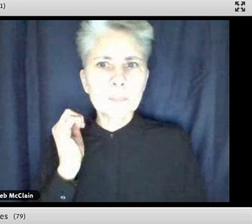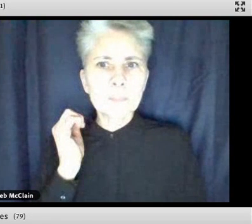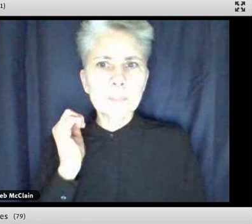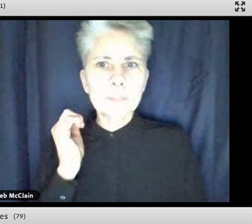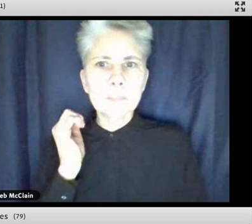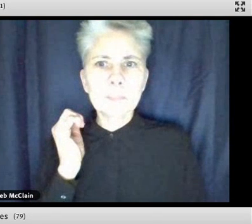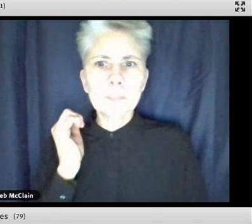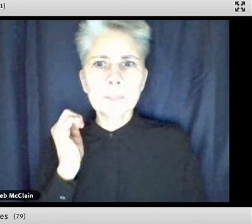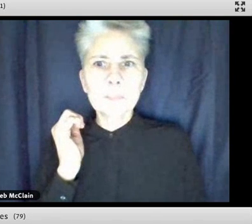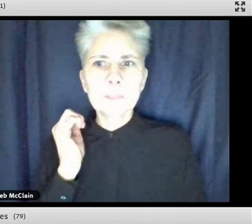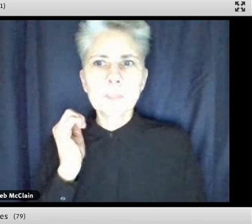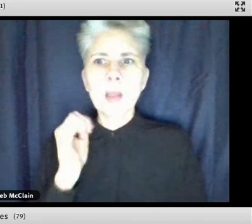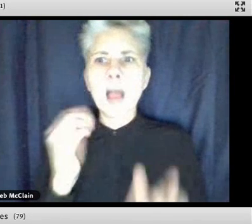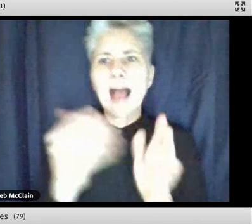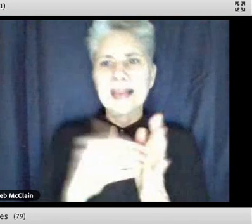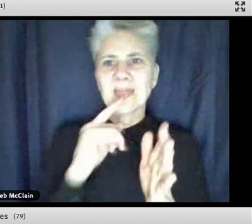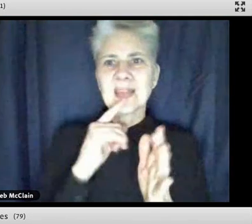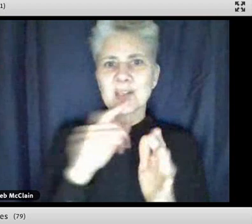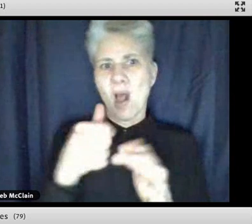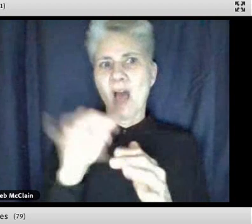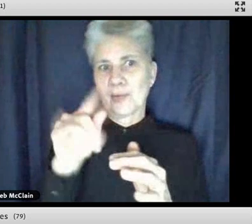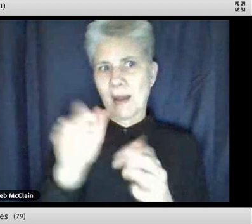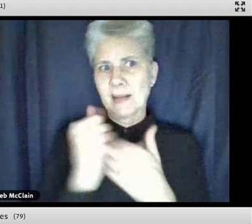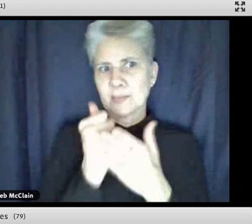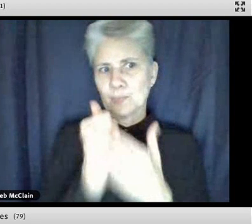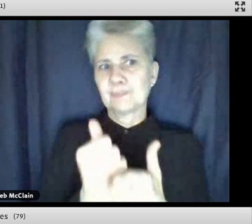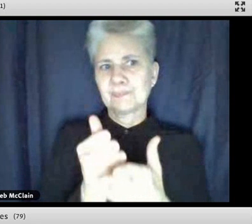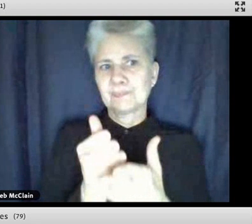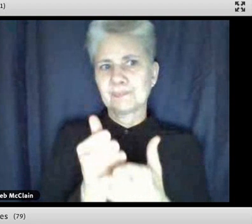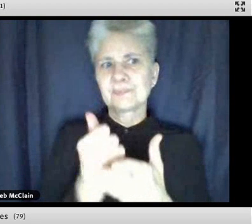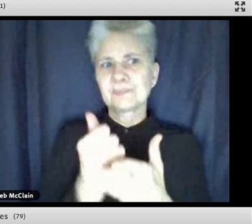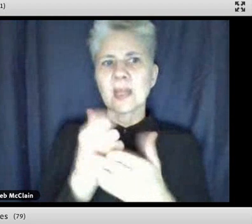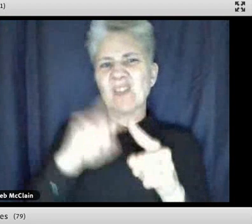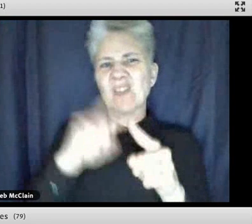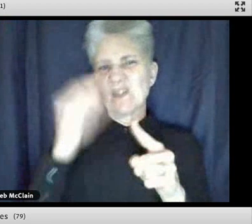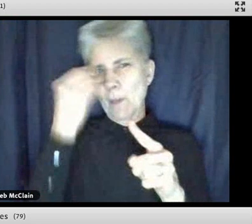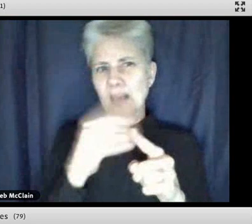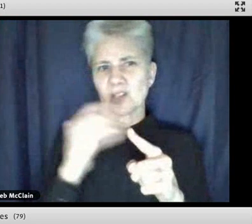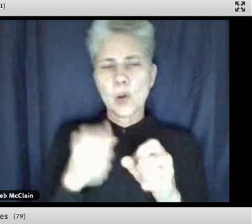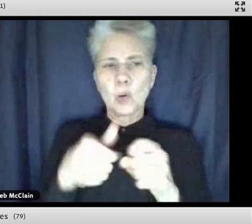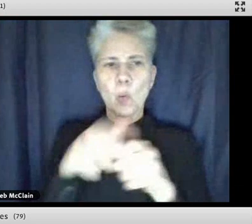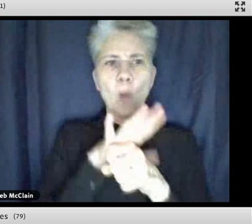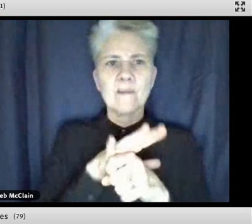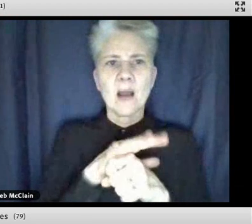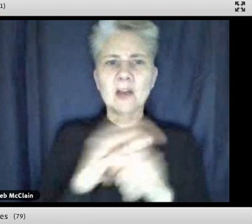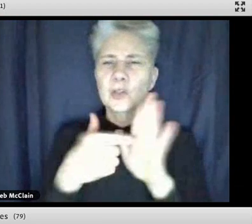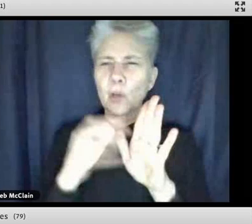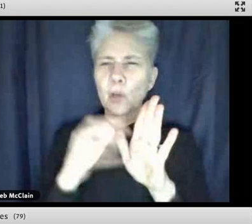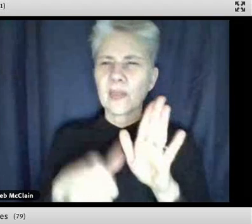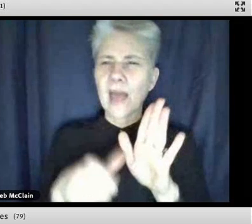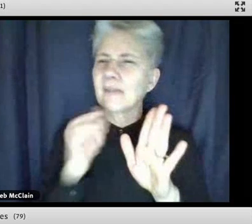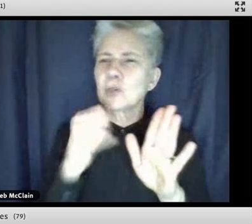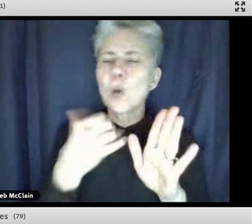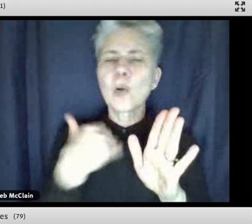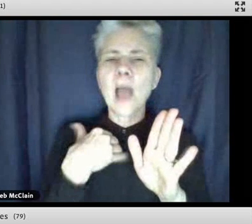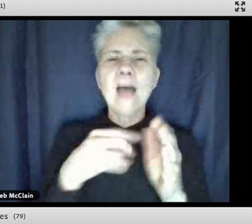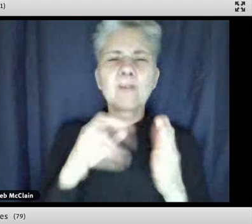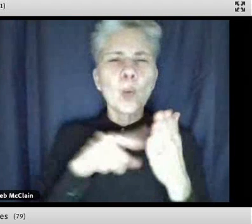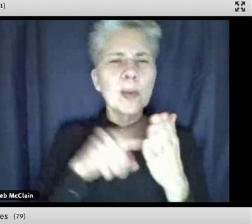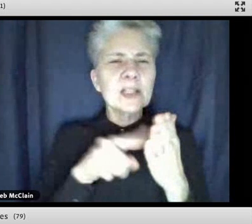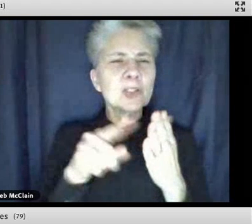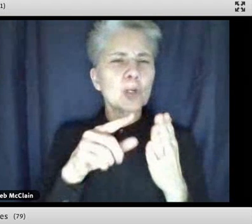so again, these are some other guides that present information on coronavirus. I'll show you one of those. And if you don't have research guides, you know,